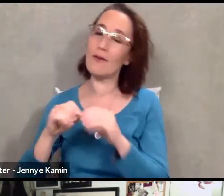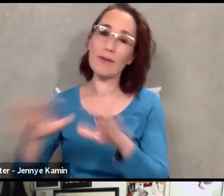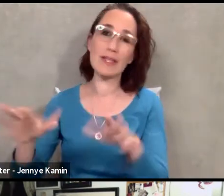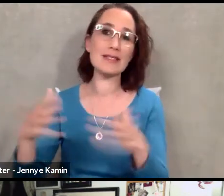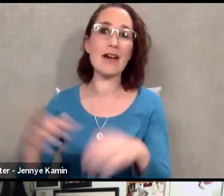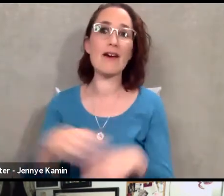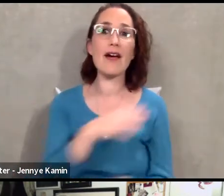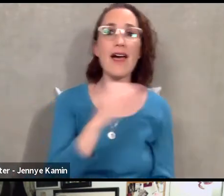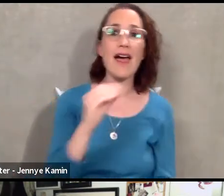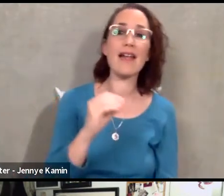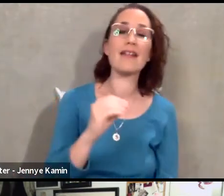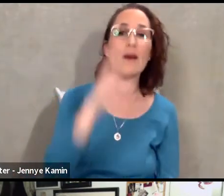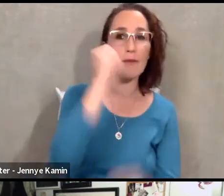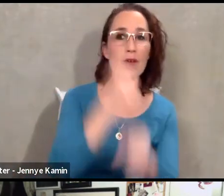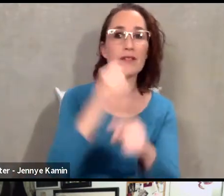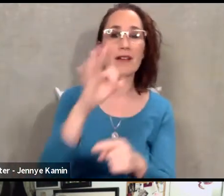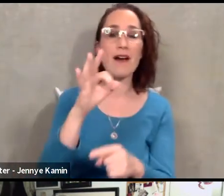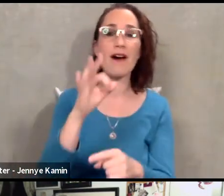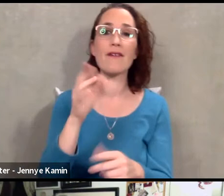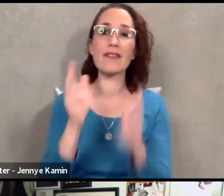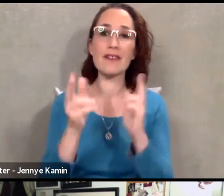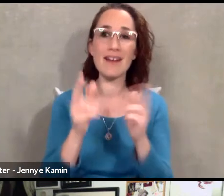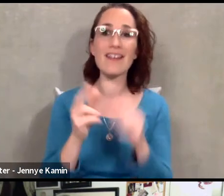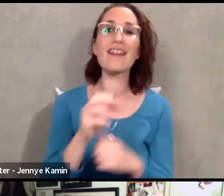the Syrian Civil War. There it goes. Thank you very much, Syrian Civil War.